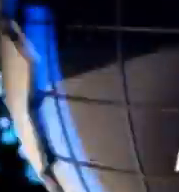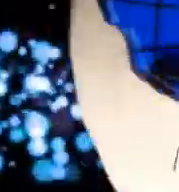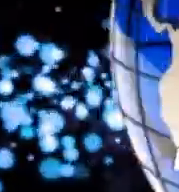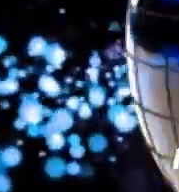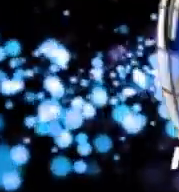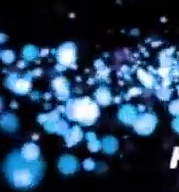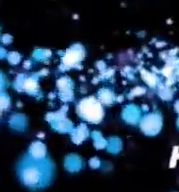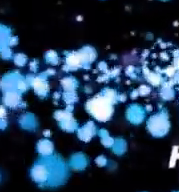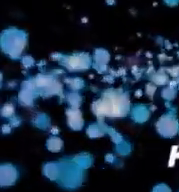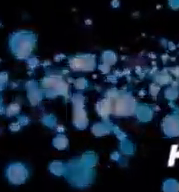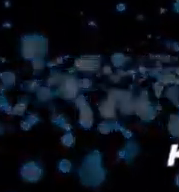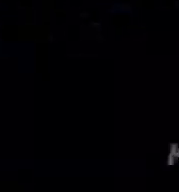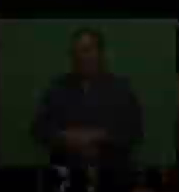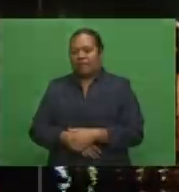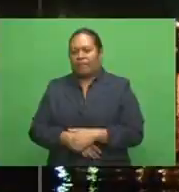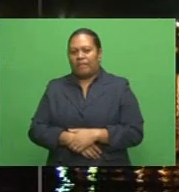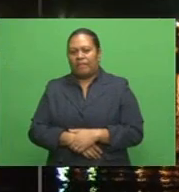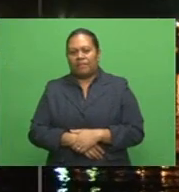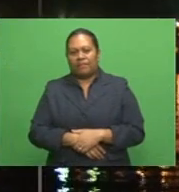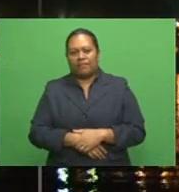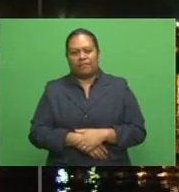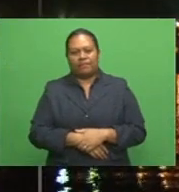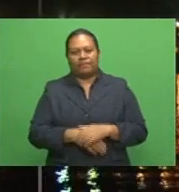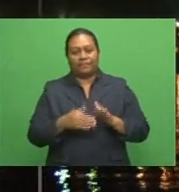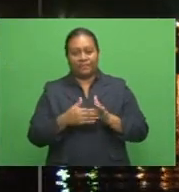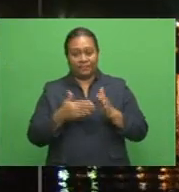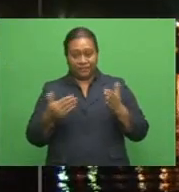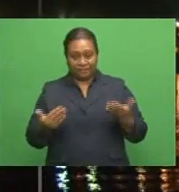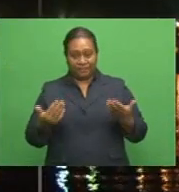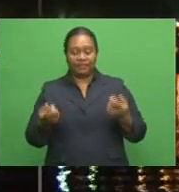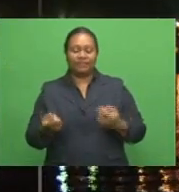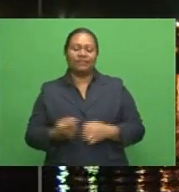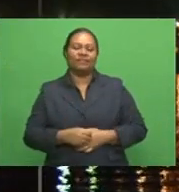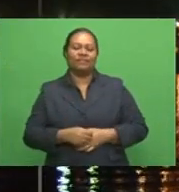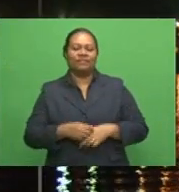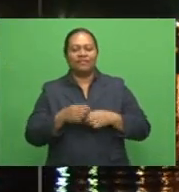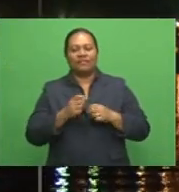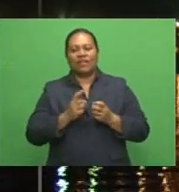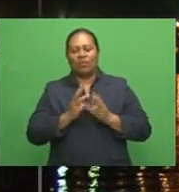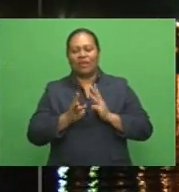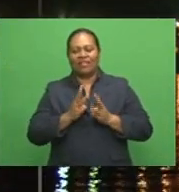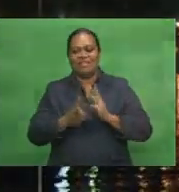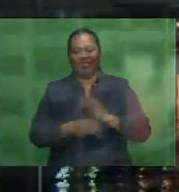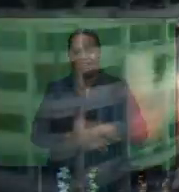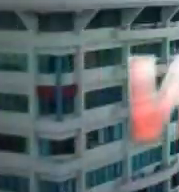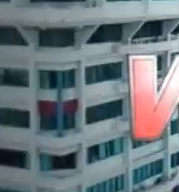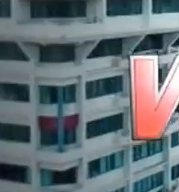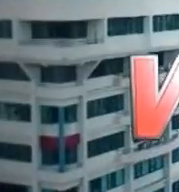And Angie joins us now with the latest in weather.